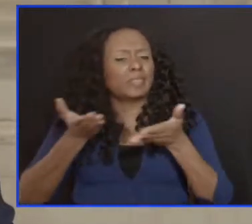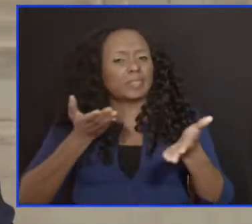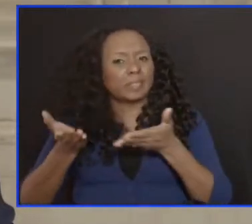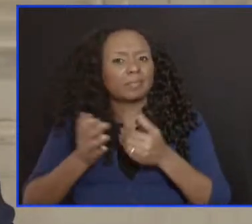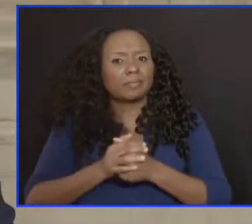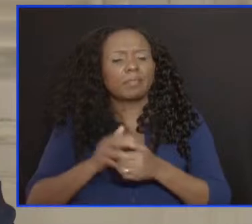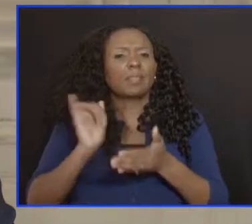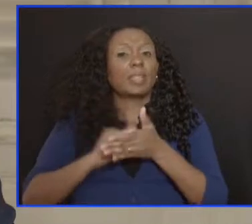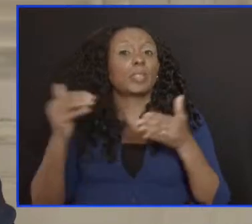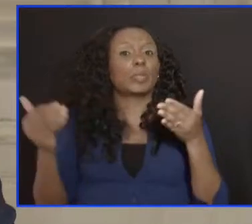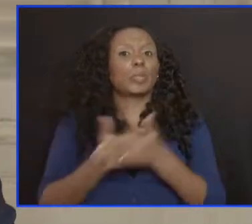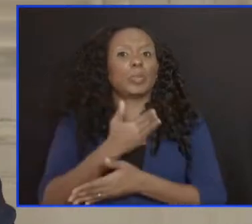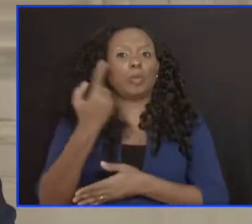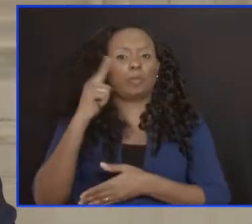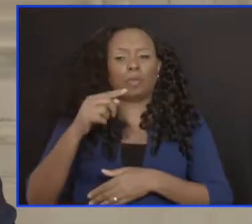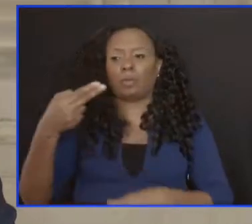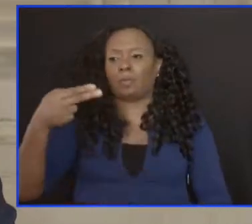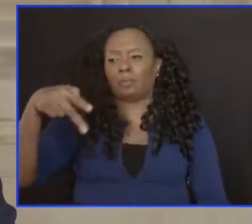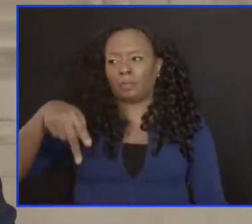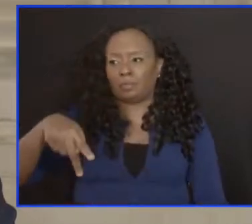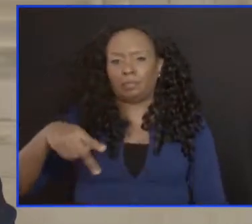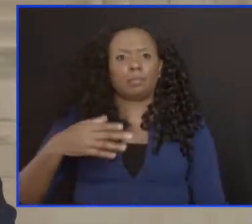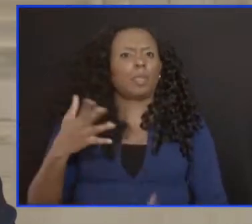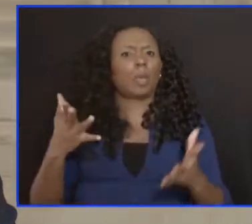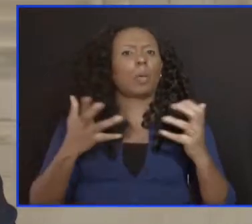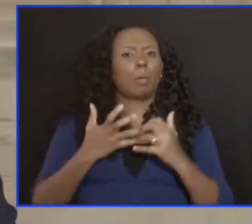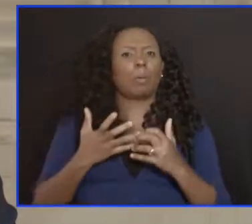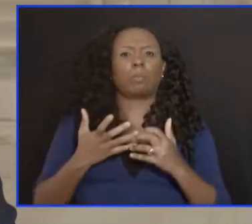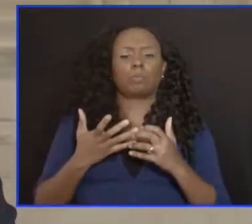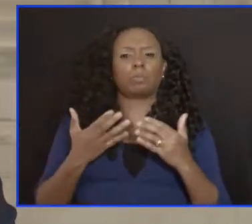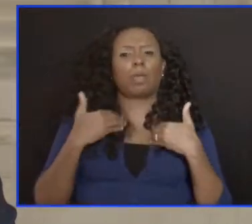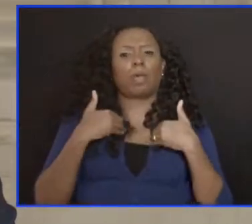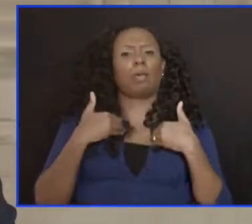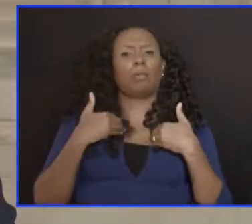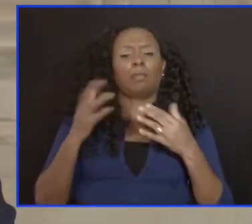new aspect to Harson's point, to be maintained,